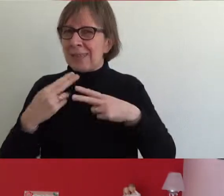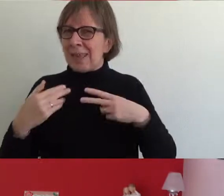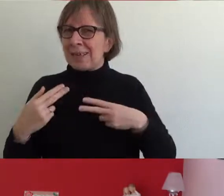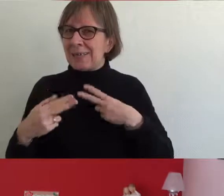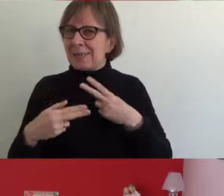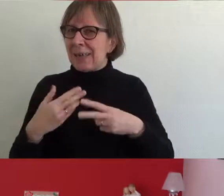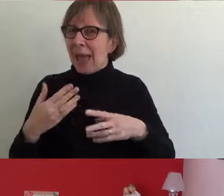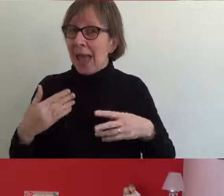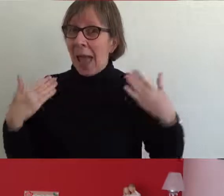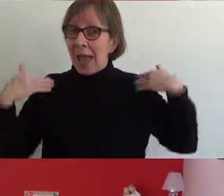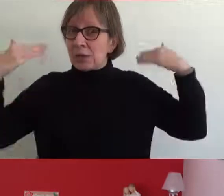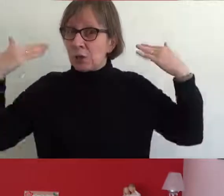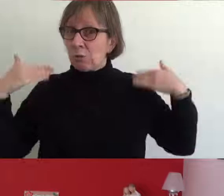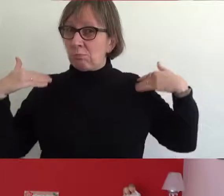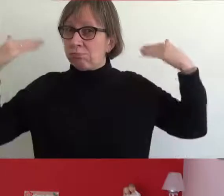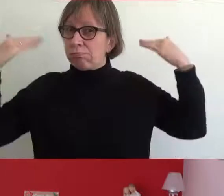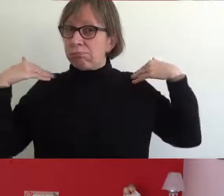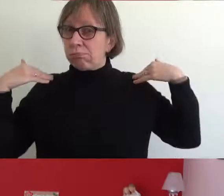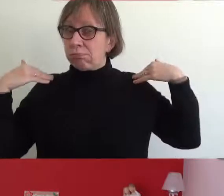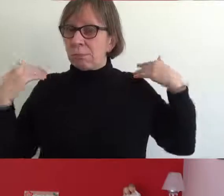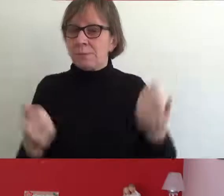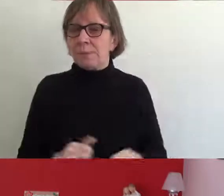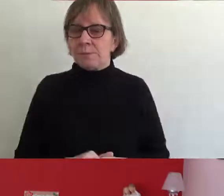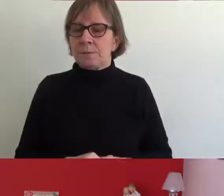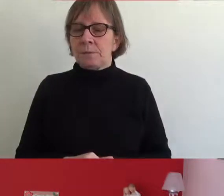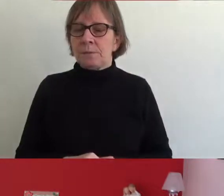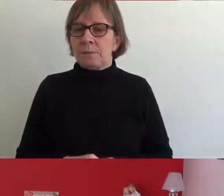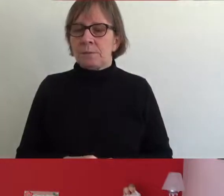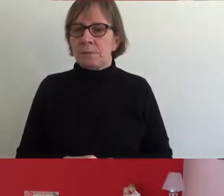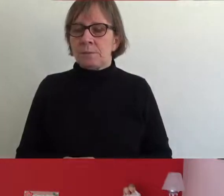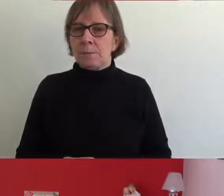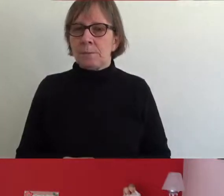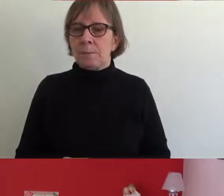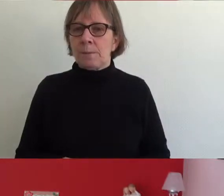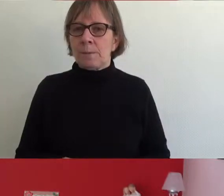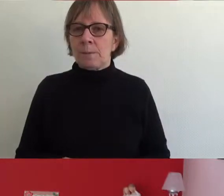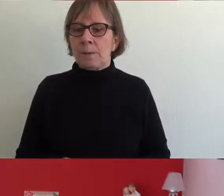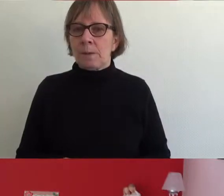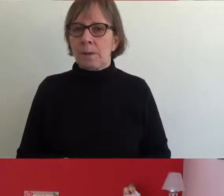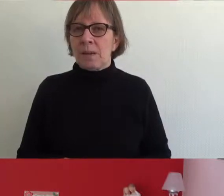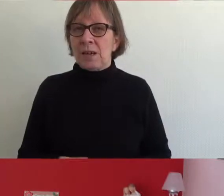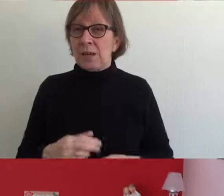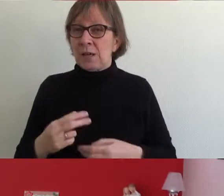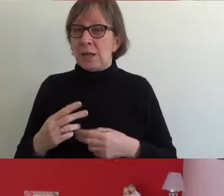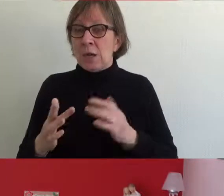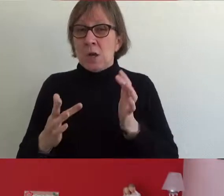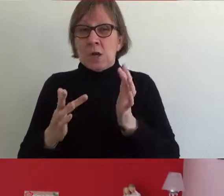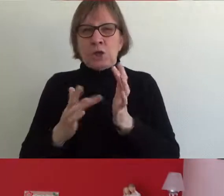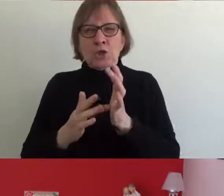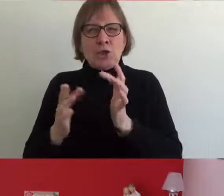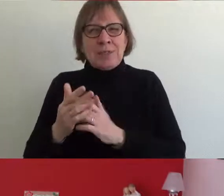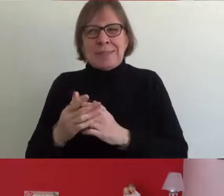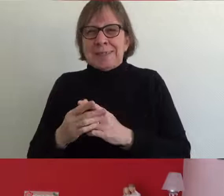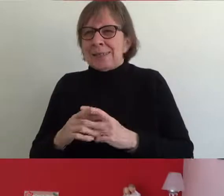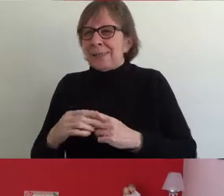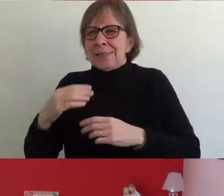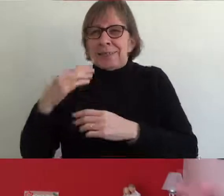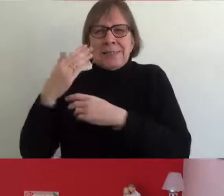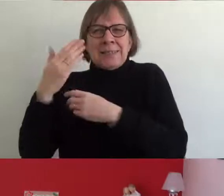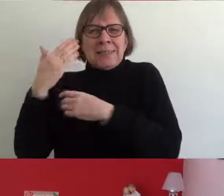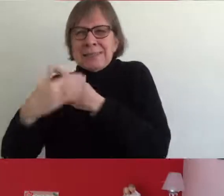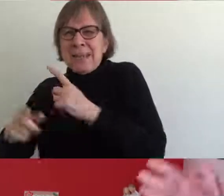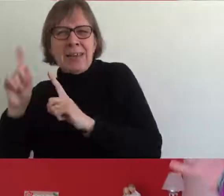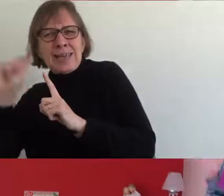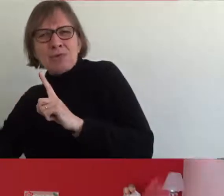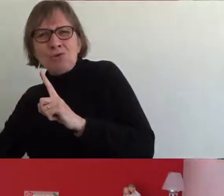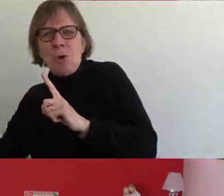like us to sing an action song before we join in the United service this morning. I would like us to sing, Jesus went out of